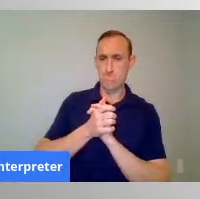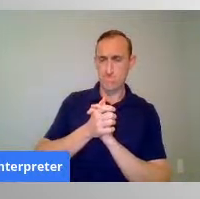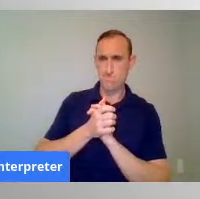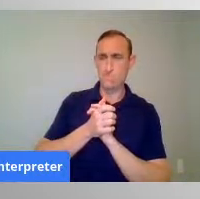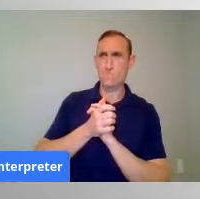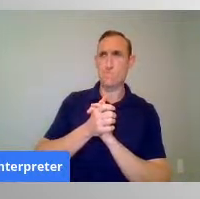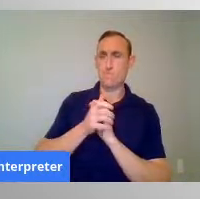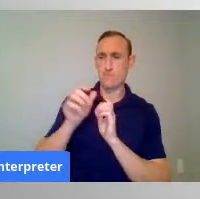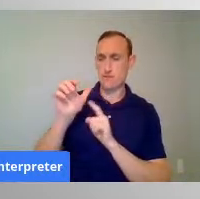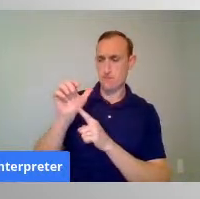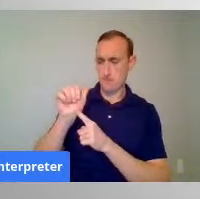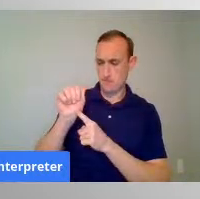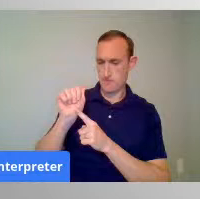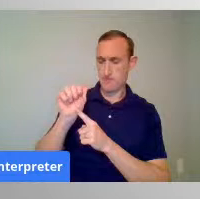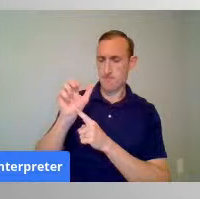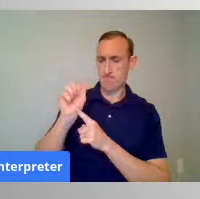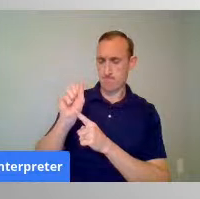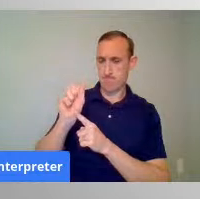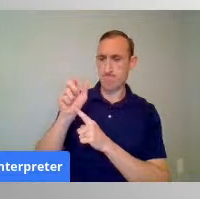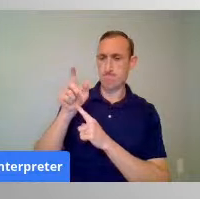I know